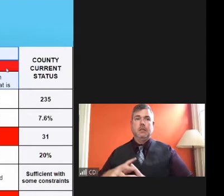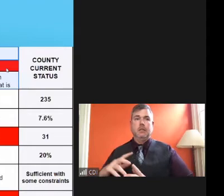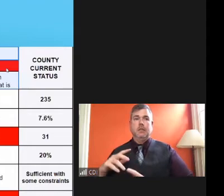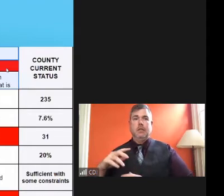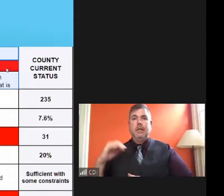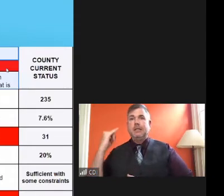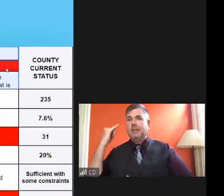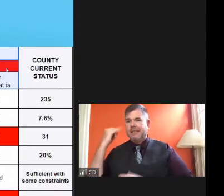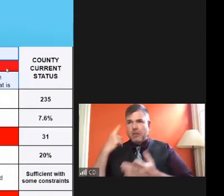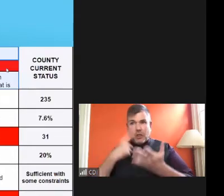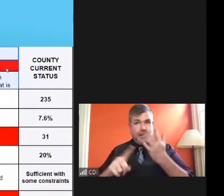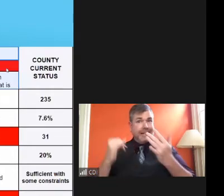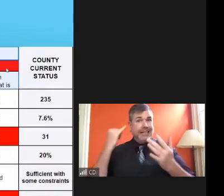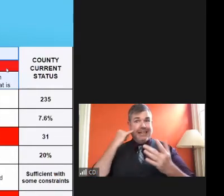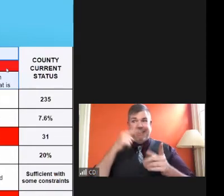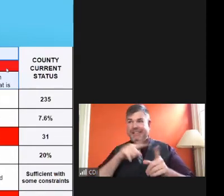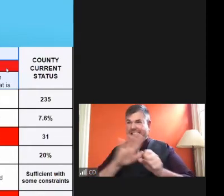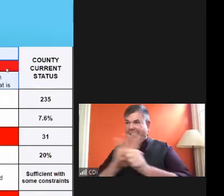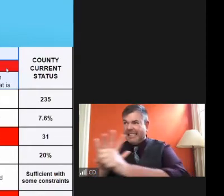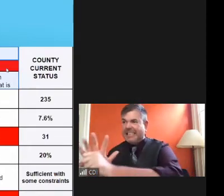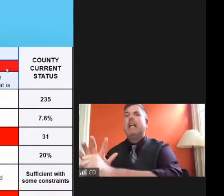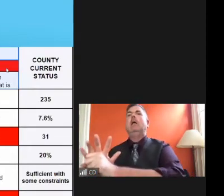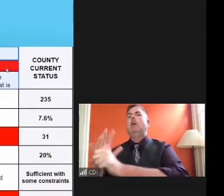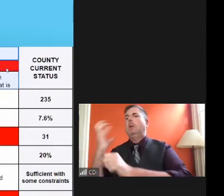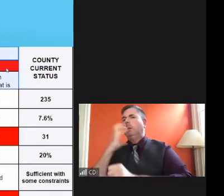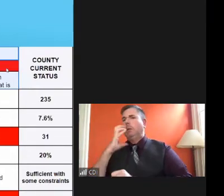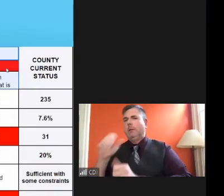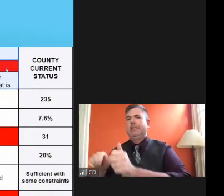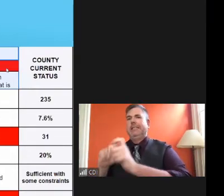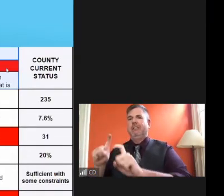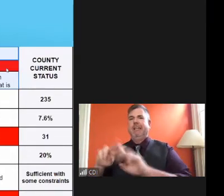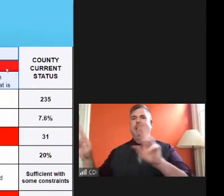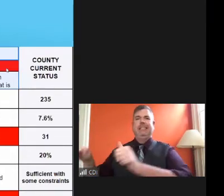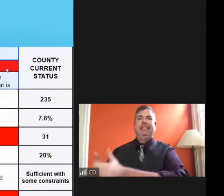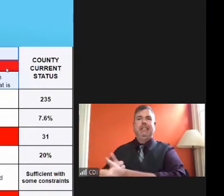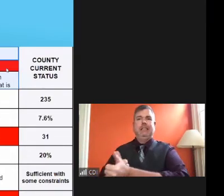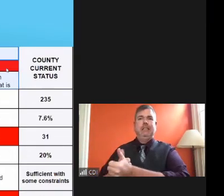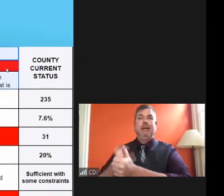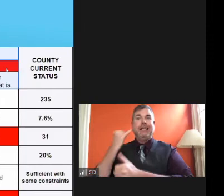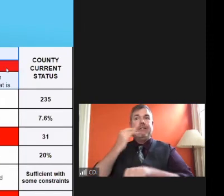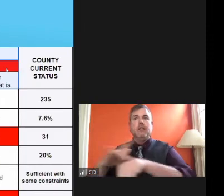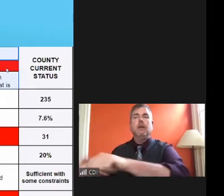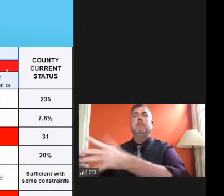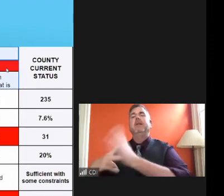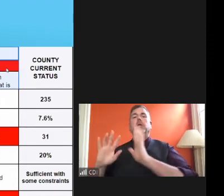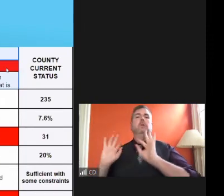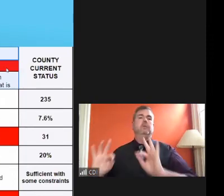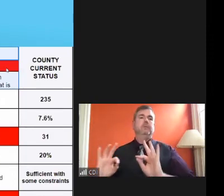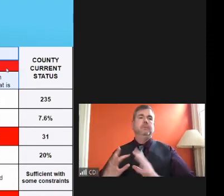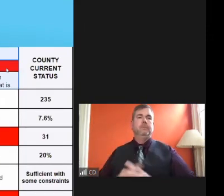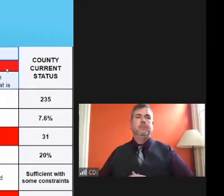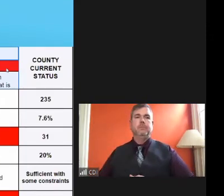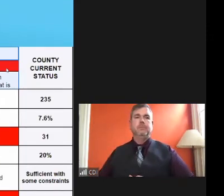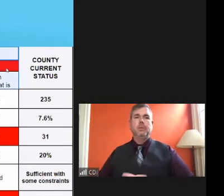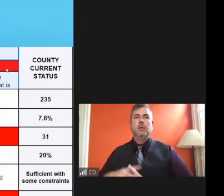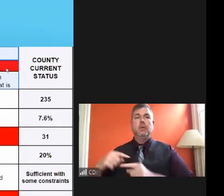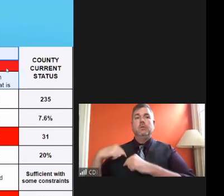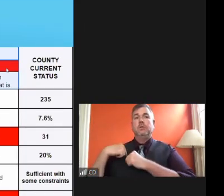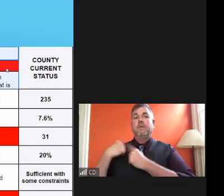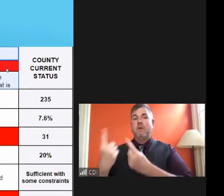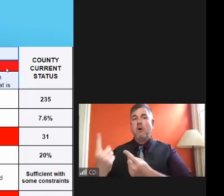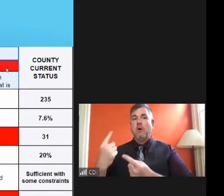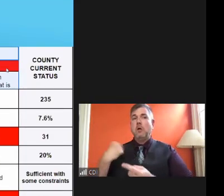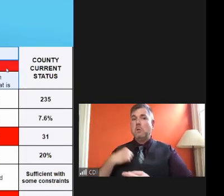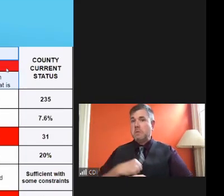more requests to the state. We're keeping up with the demand, but that's also now starting to be a space where we're starting to see some